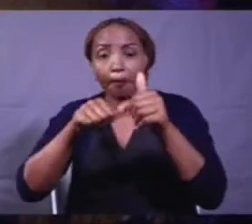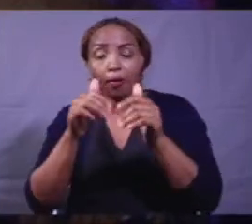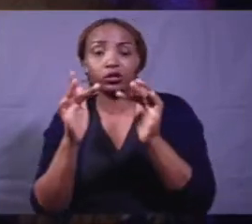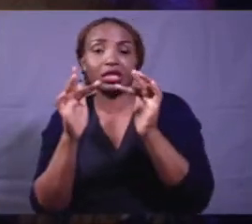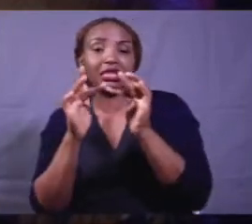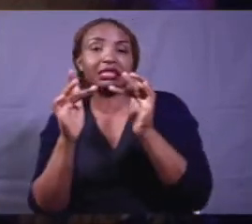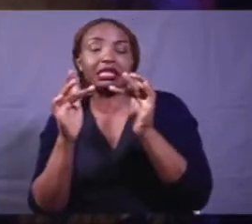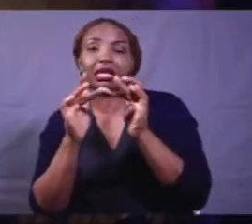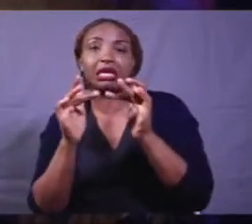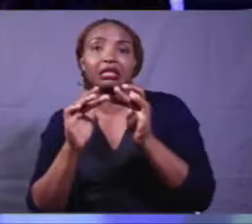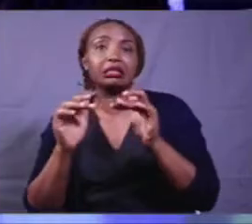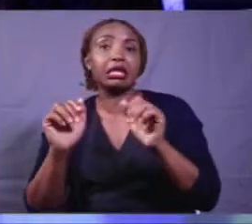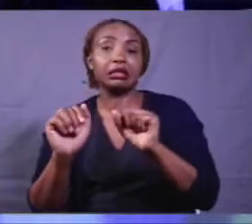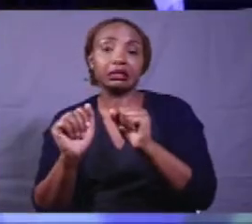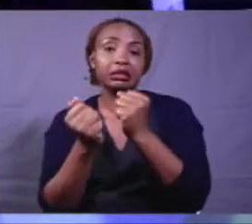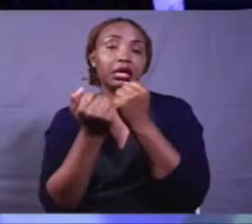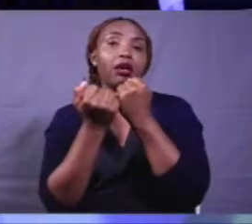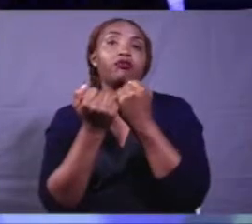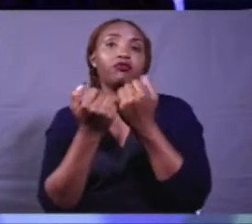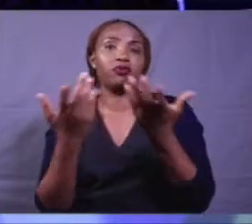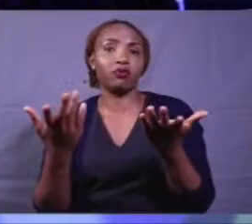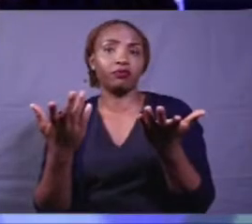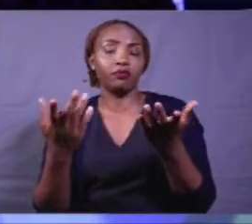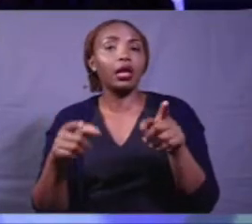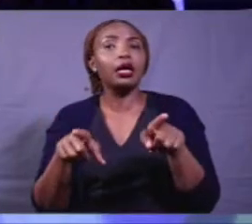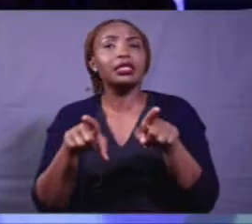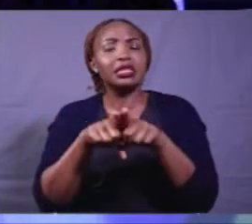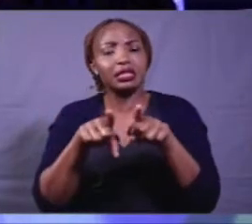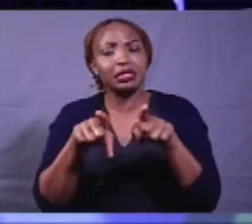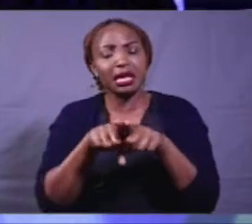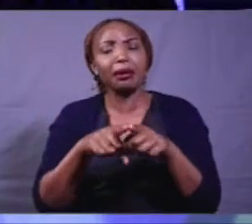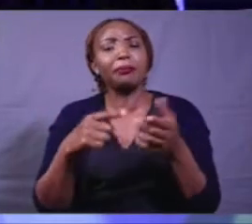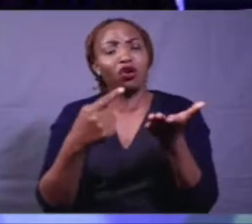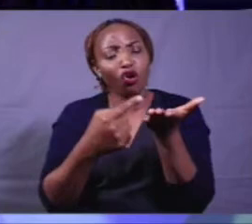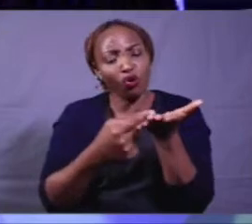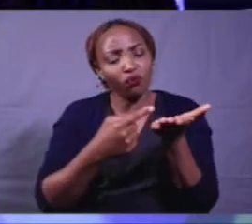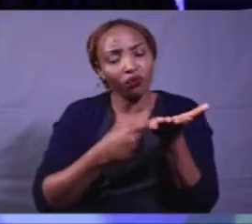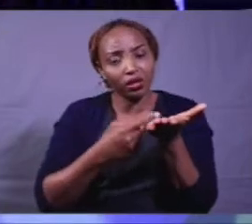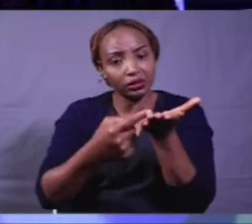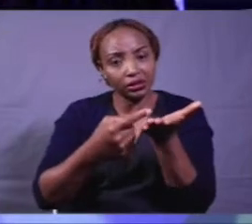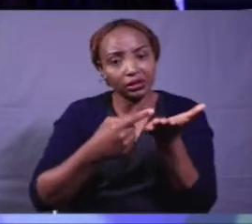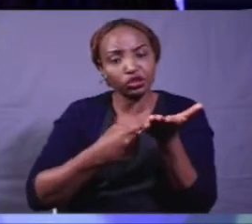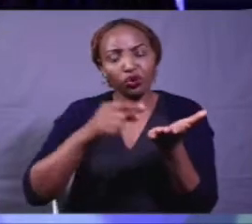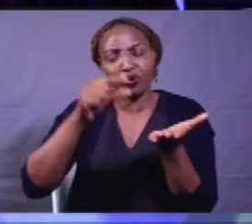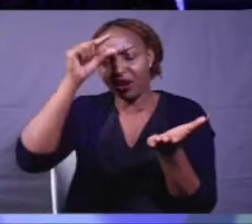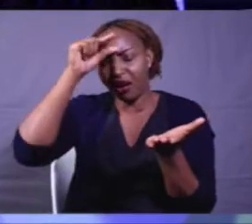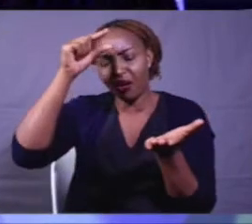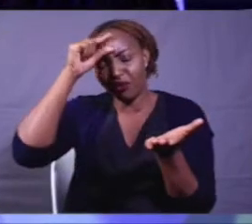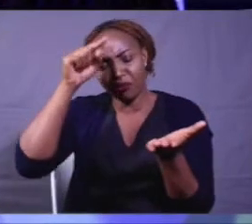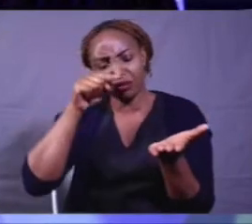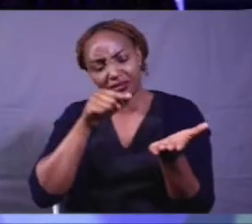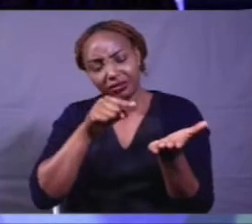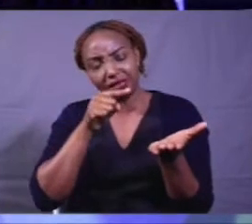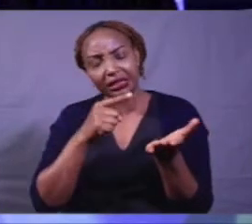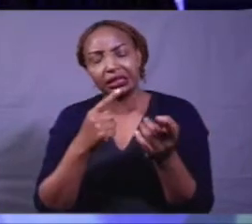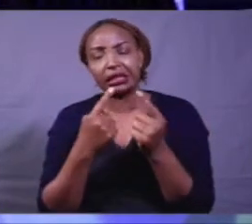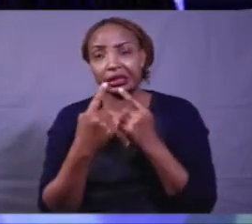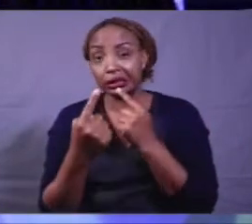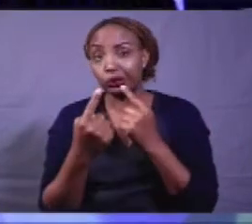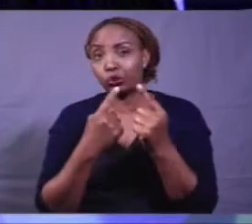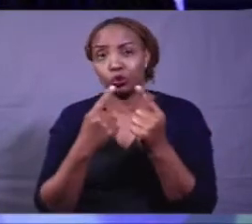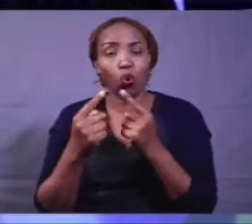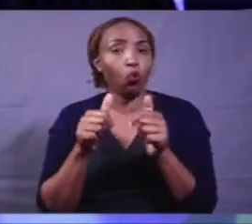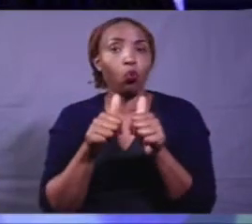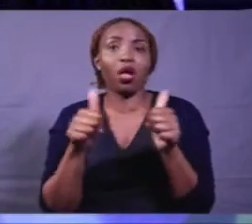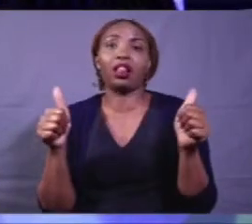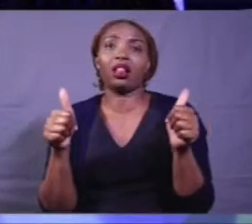And that's a conversation that the government actually needs to take very seriously when it comes, because these things are